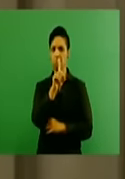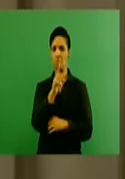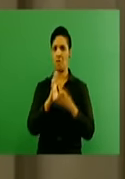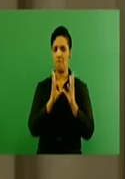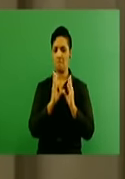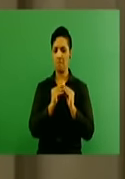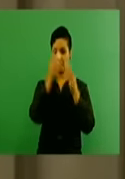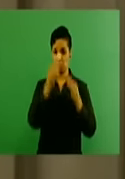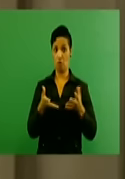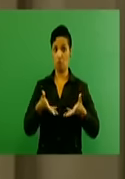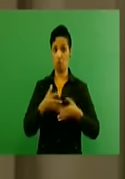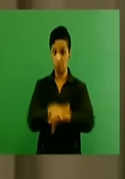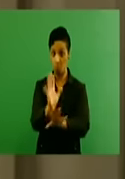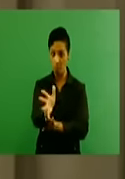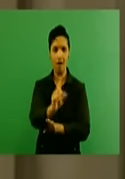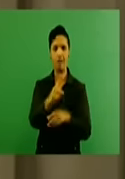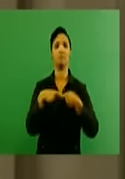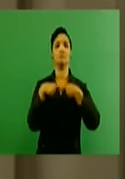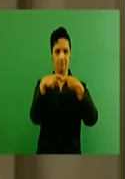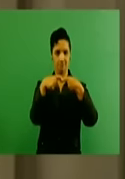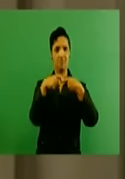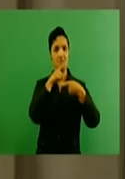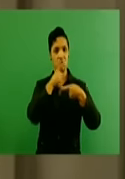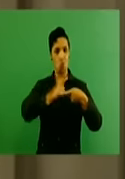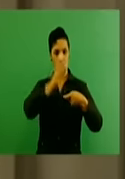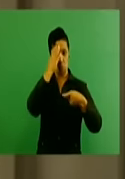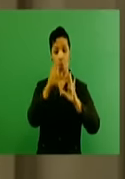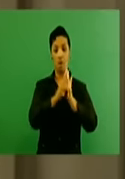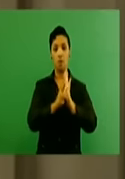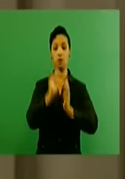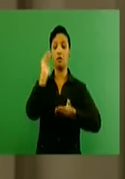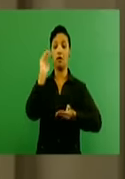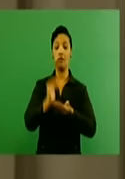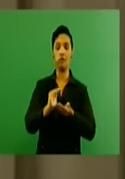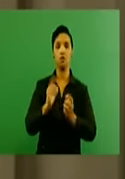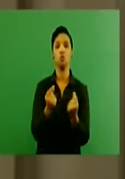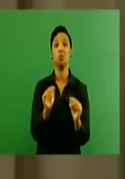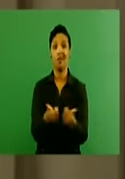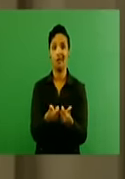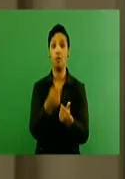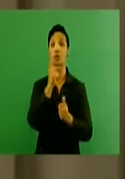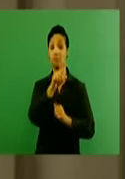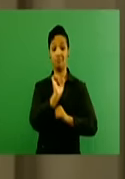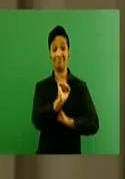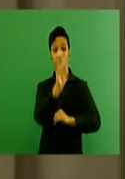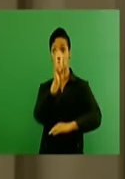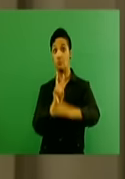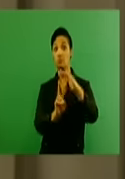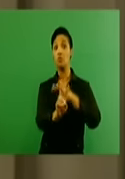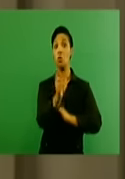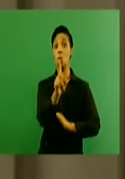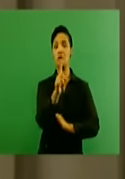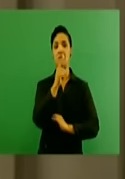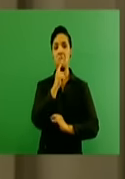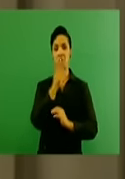meeting, expectations are for a reduction in the policy rate in the near future, with the prospect of a resumption